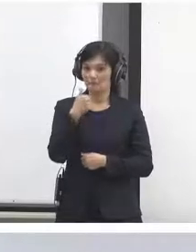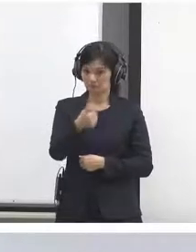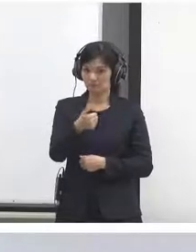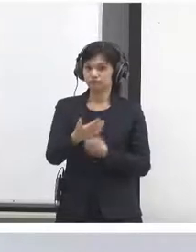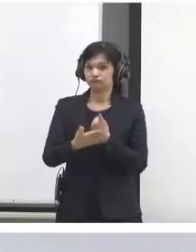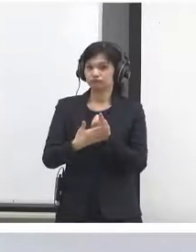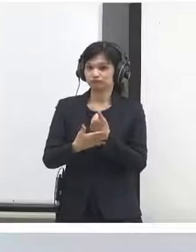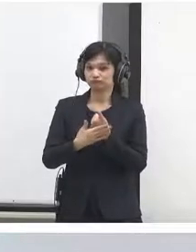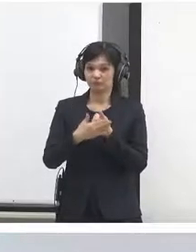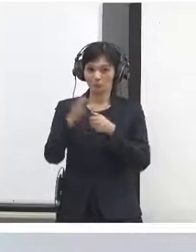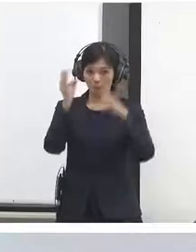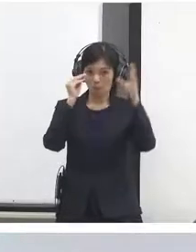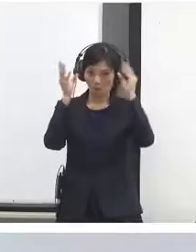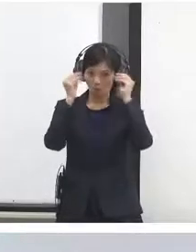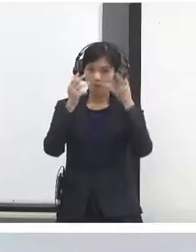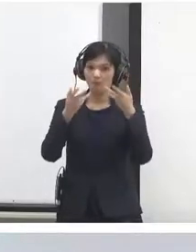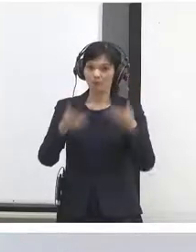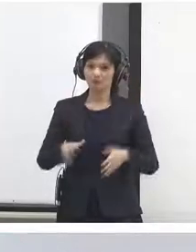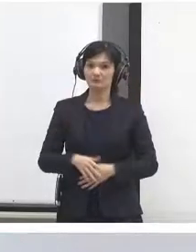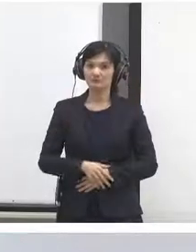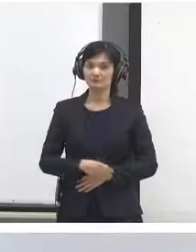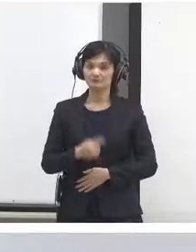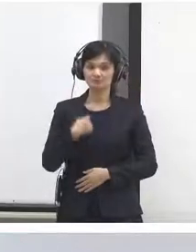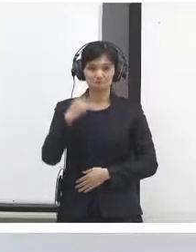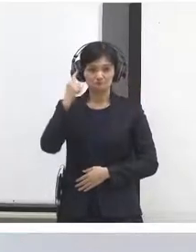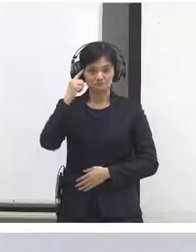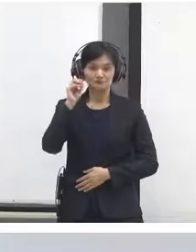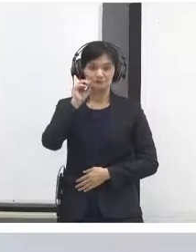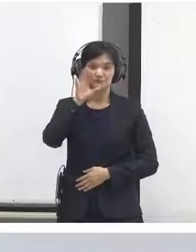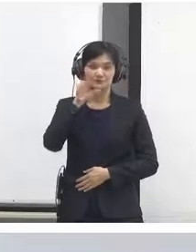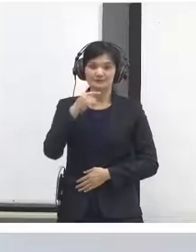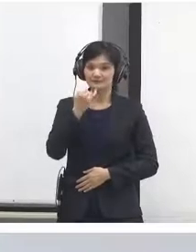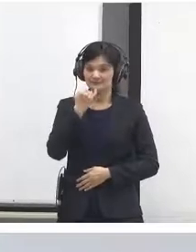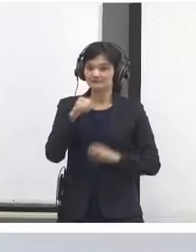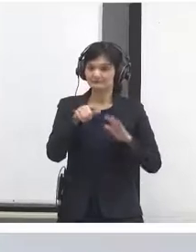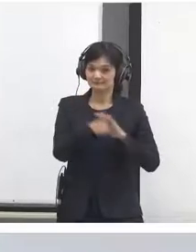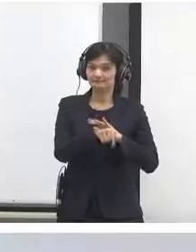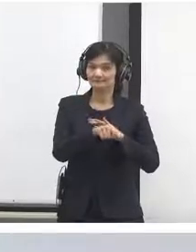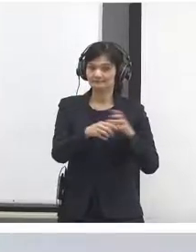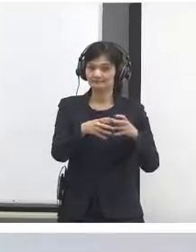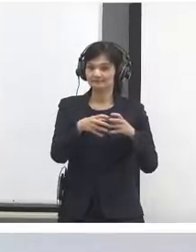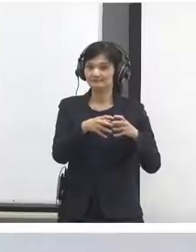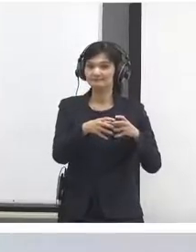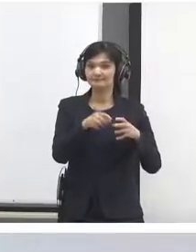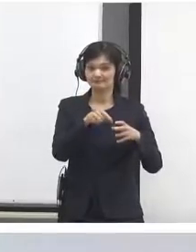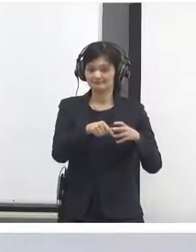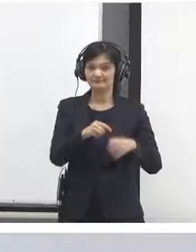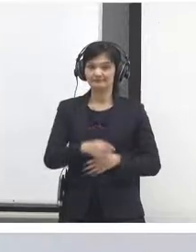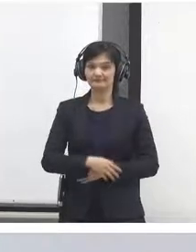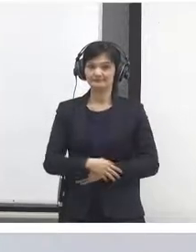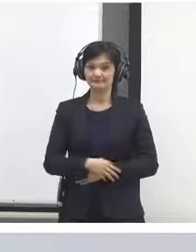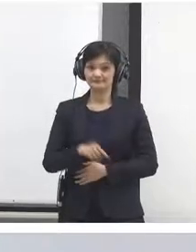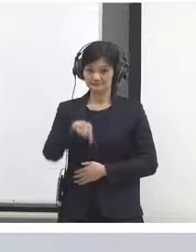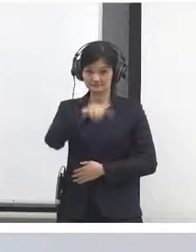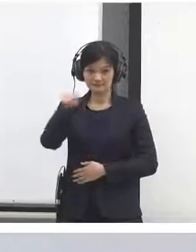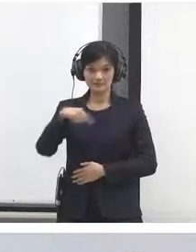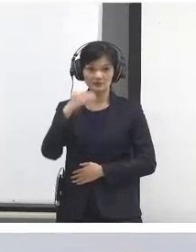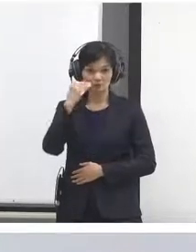to work as a part of Herstory. So if there's anyone who is interested in Herstory or